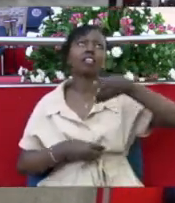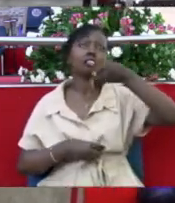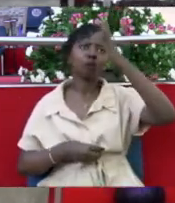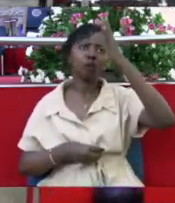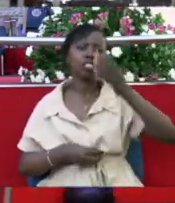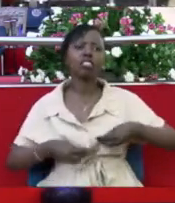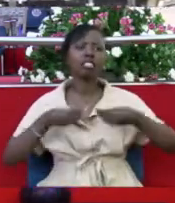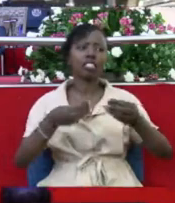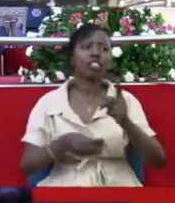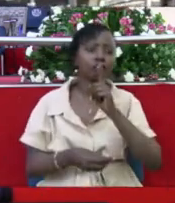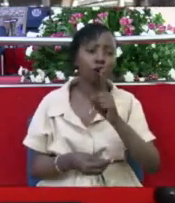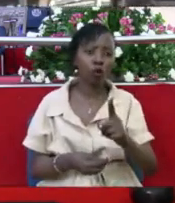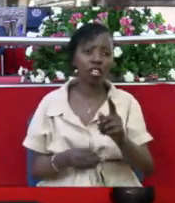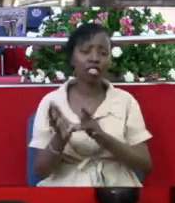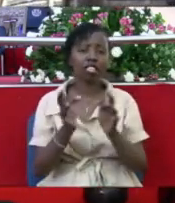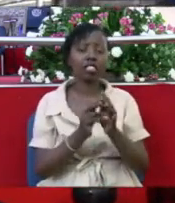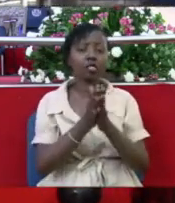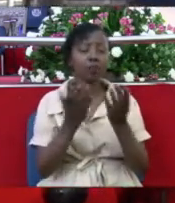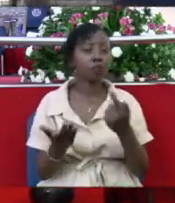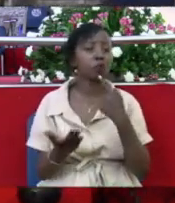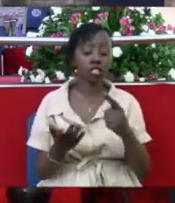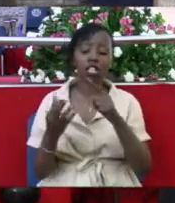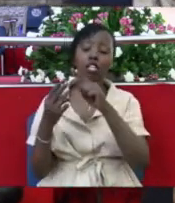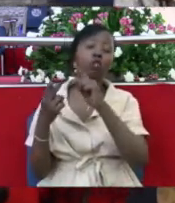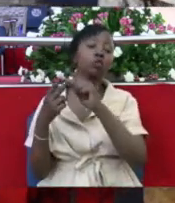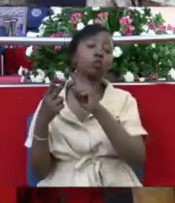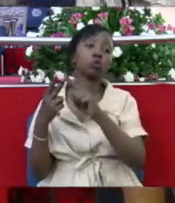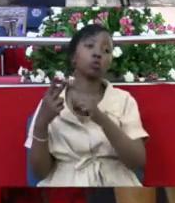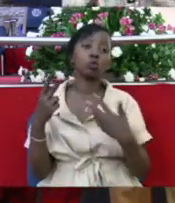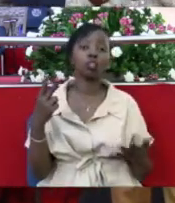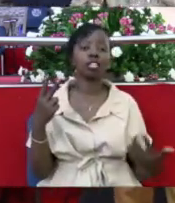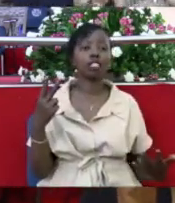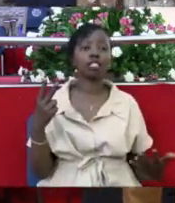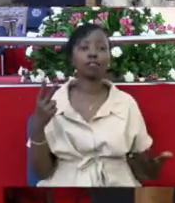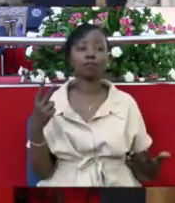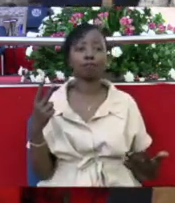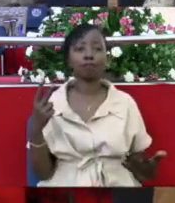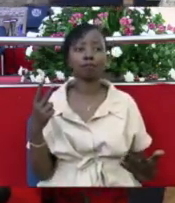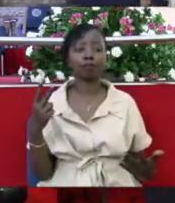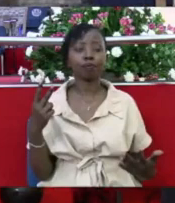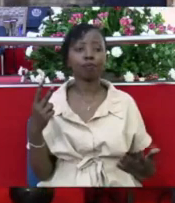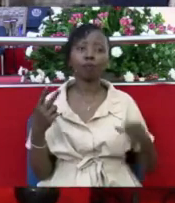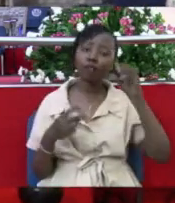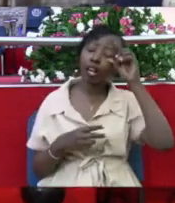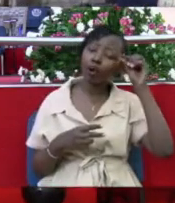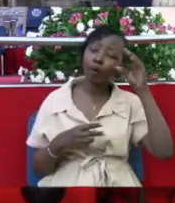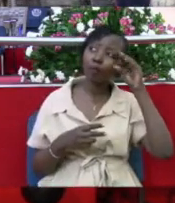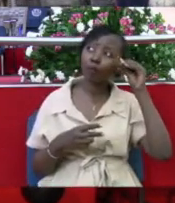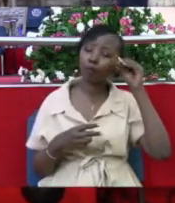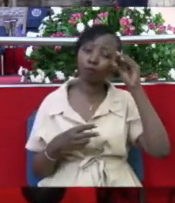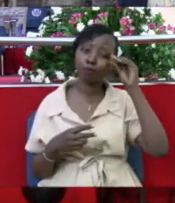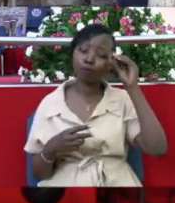Mungu? The Bible says two things. Mambo mawili Biblia inasema. In fact, Moses addresses it